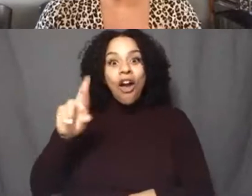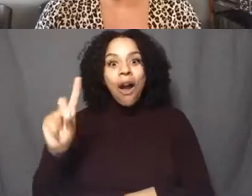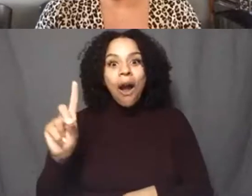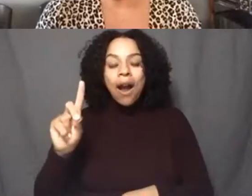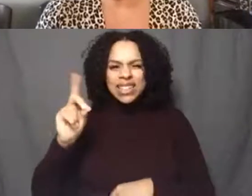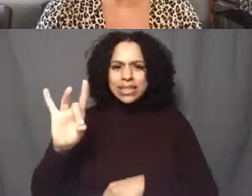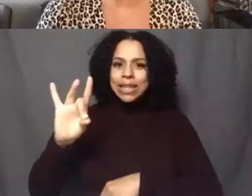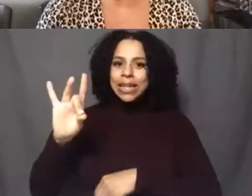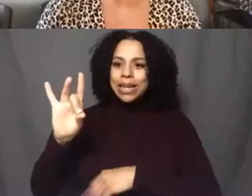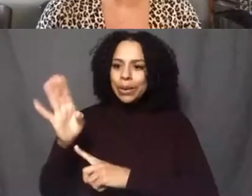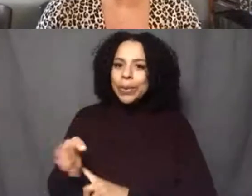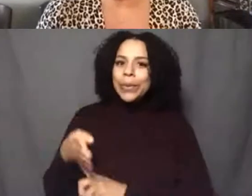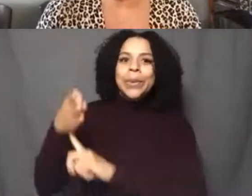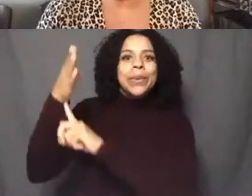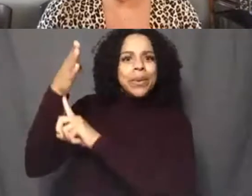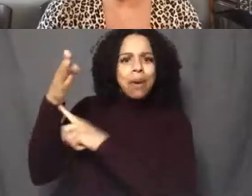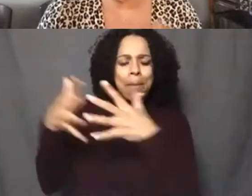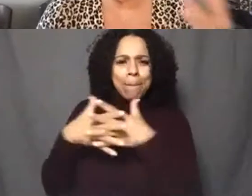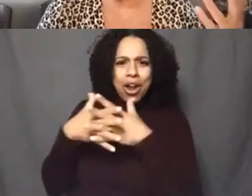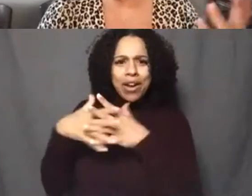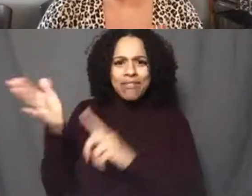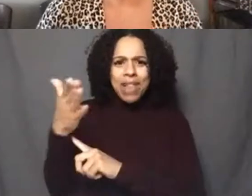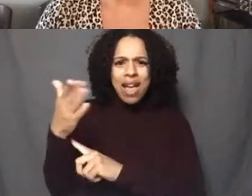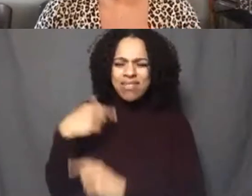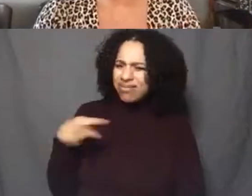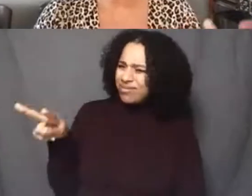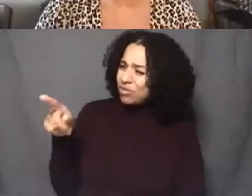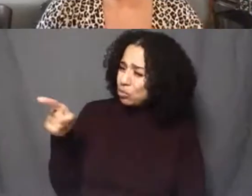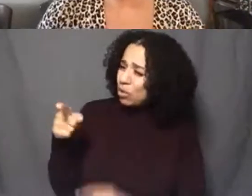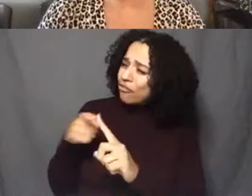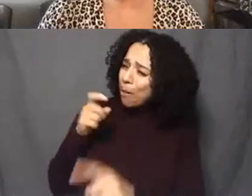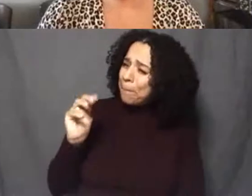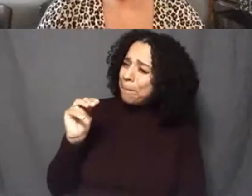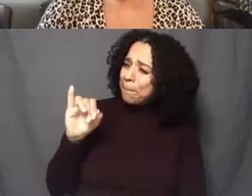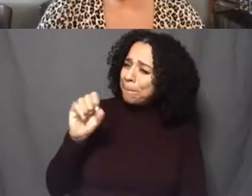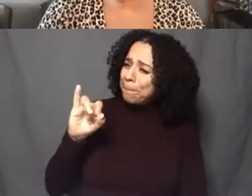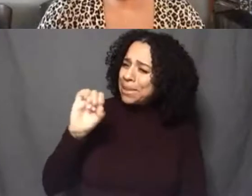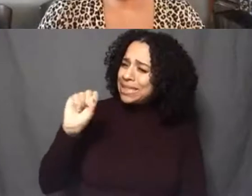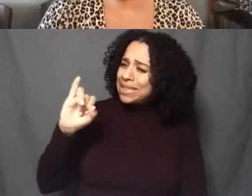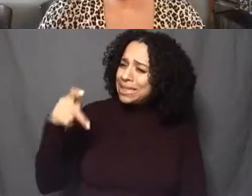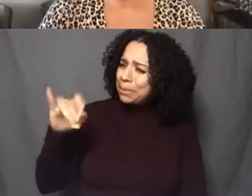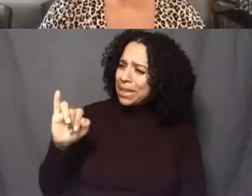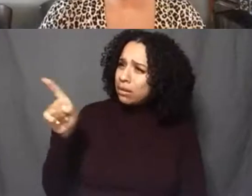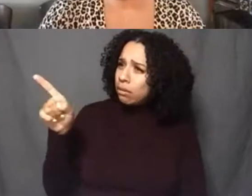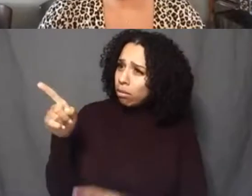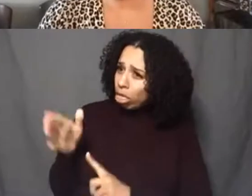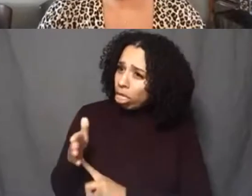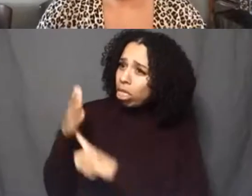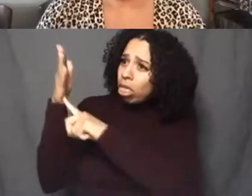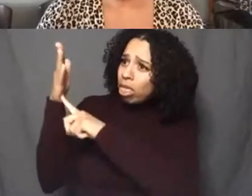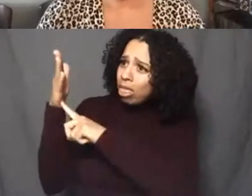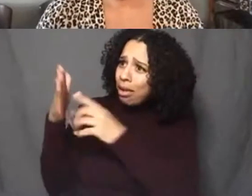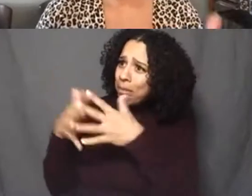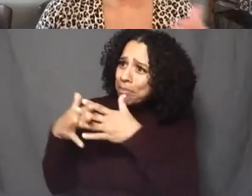a Black man who was born in apartheid Mississippi would fly this emblem of a country that didn't treat us as citizens in the front